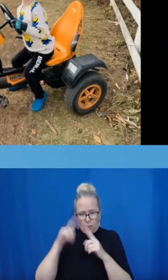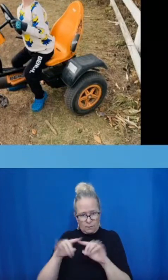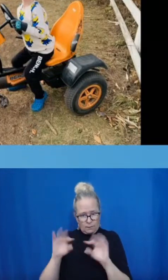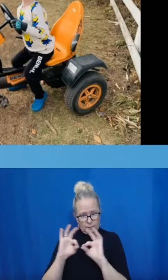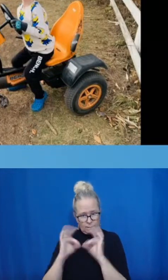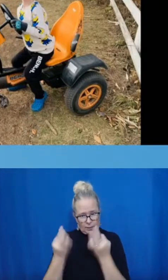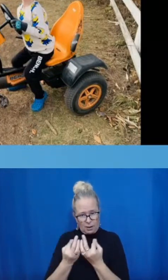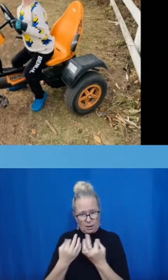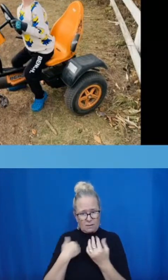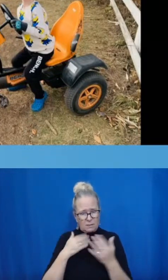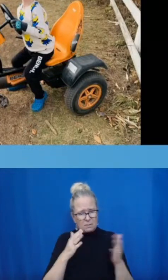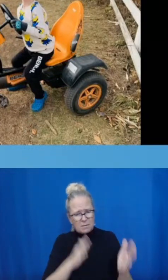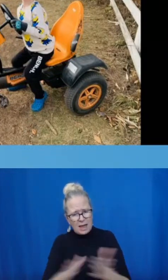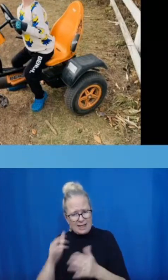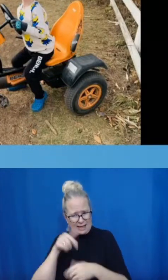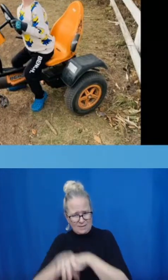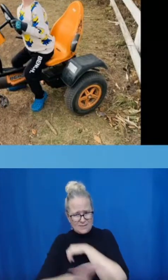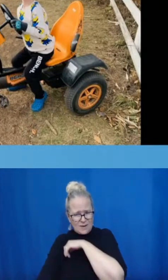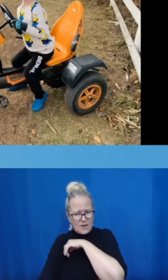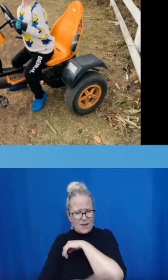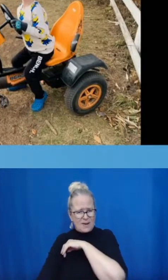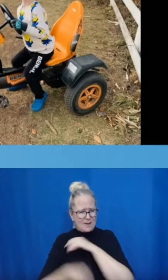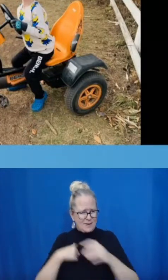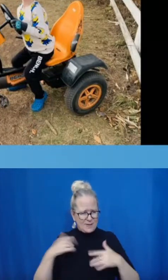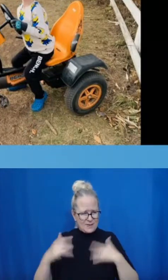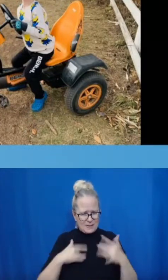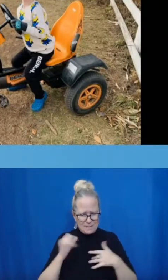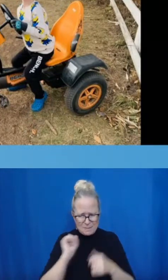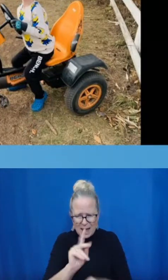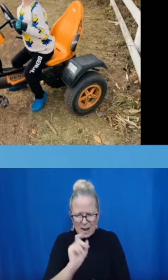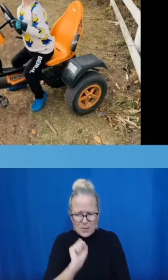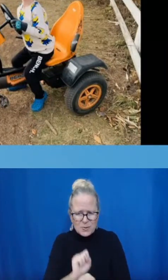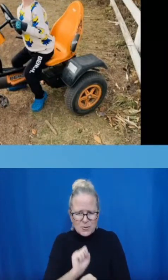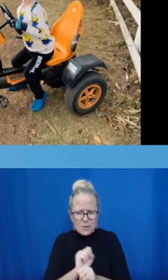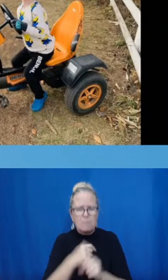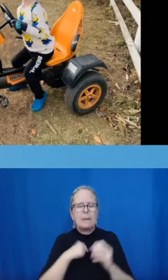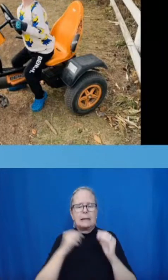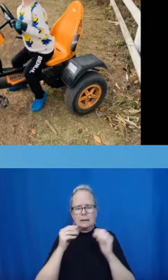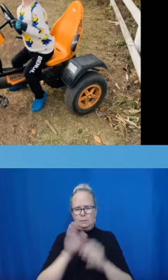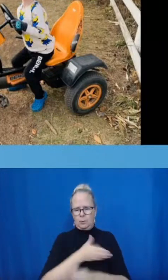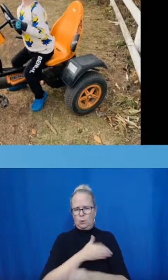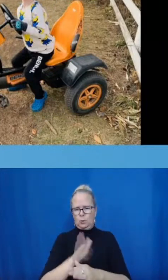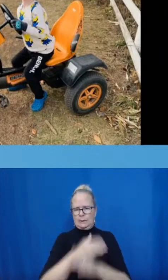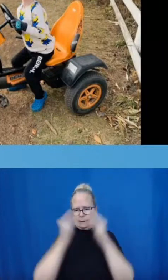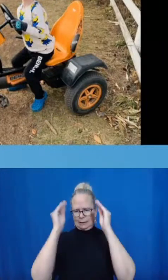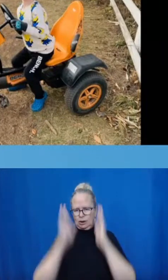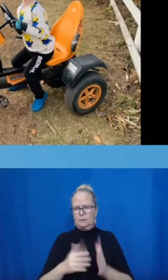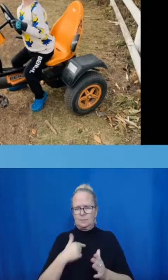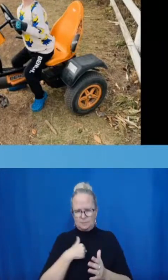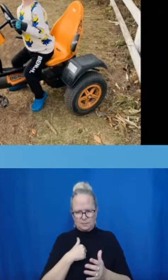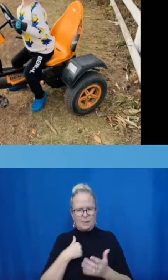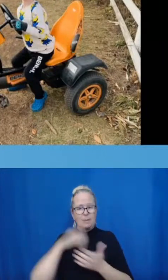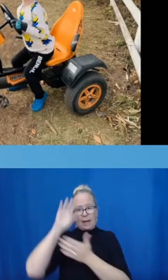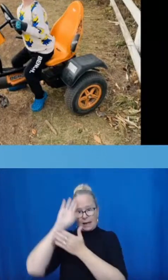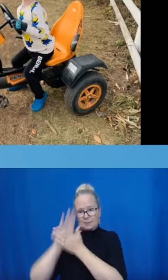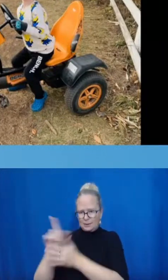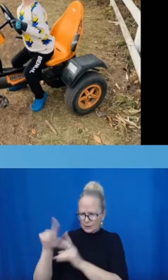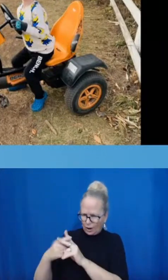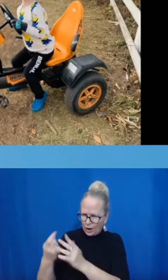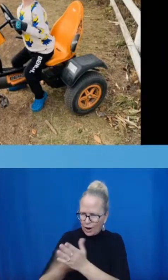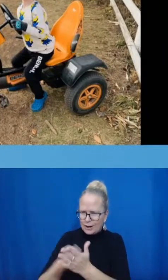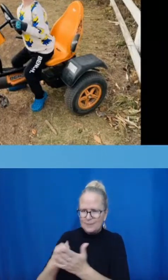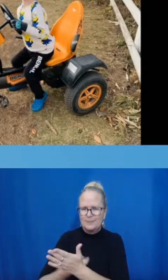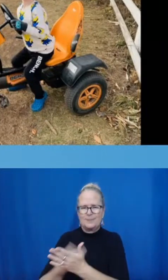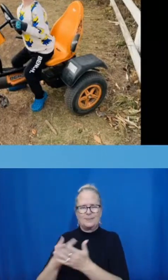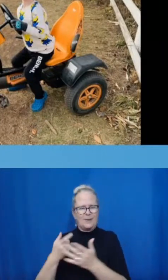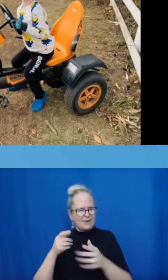wait because community transmission became so high that the risk was just too high that we could bring something back to George, even though we're